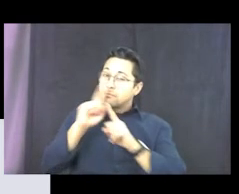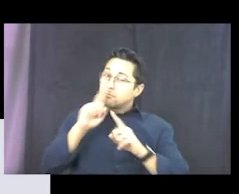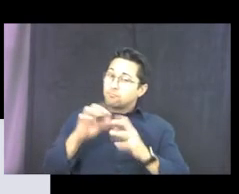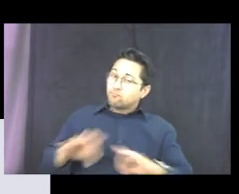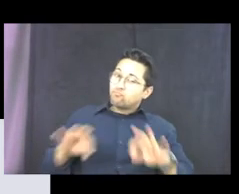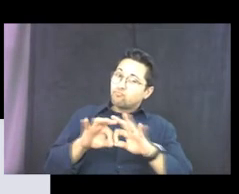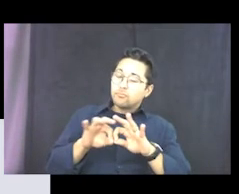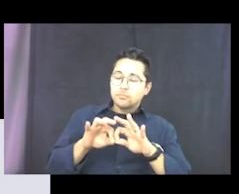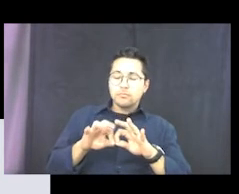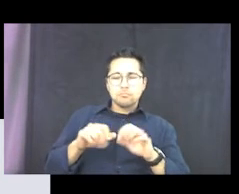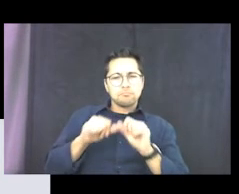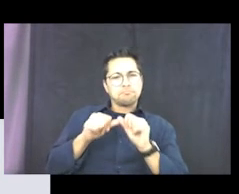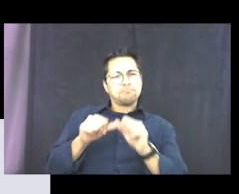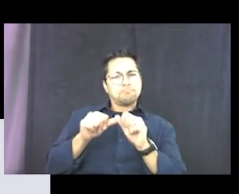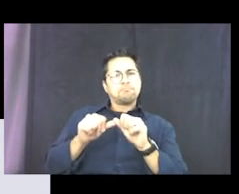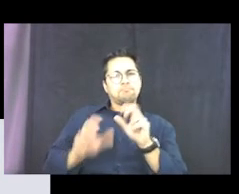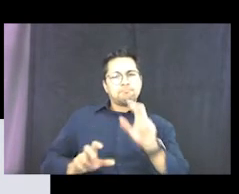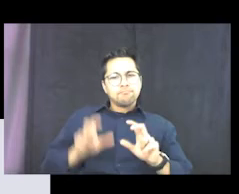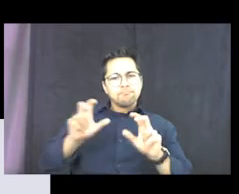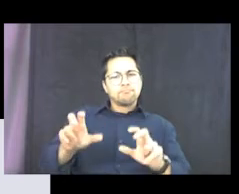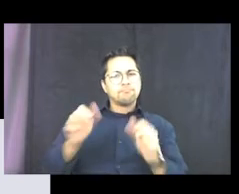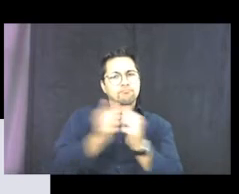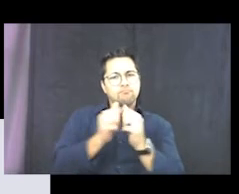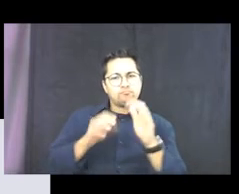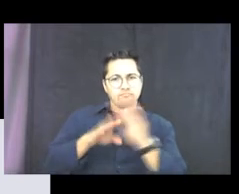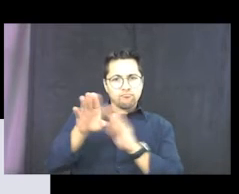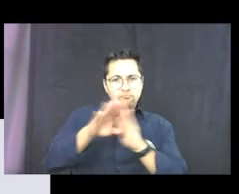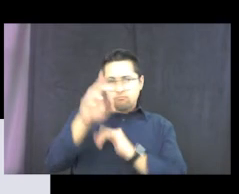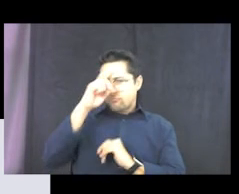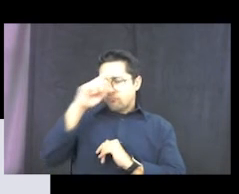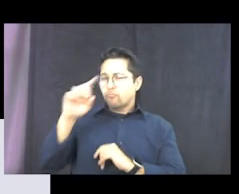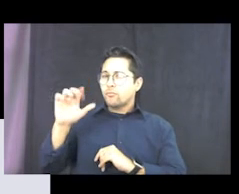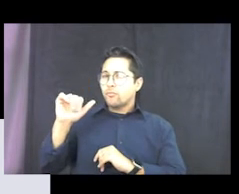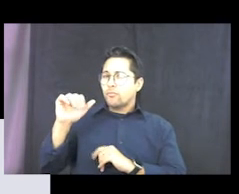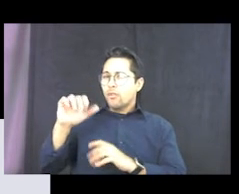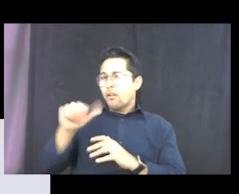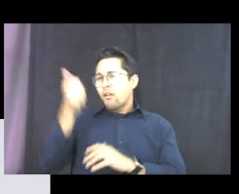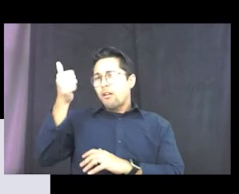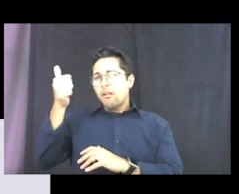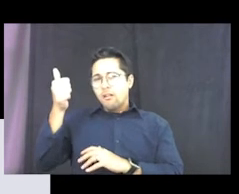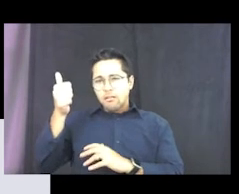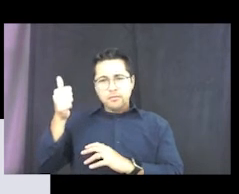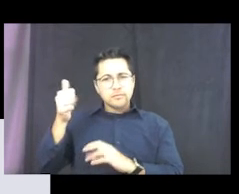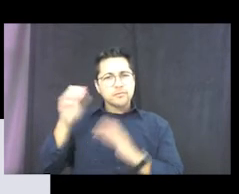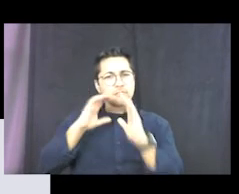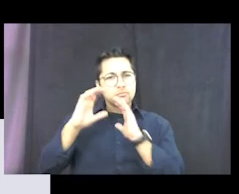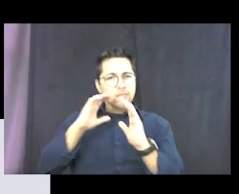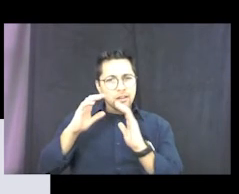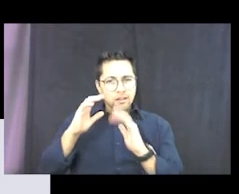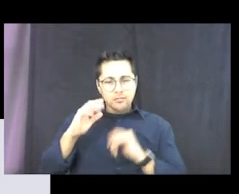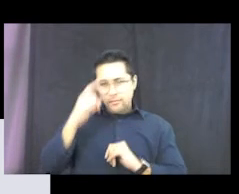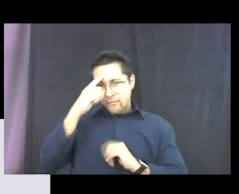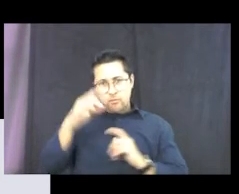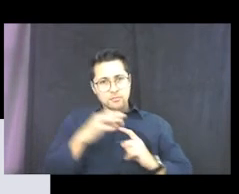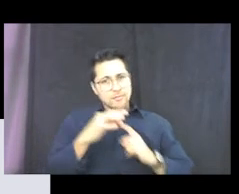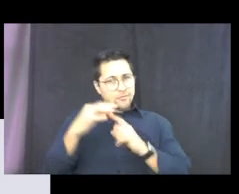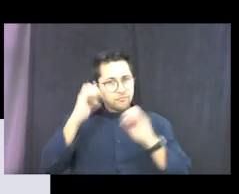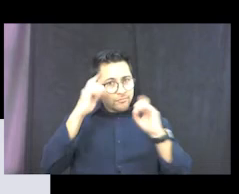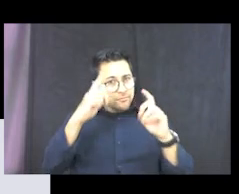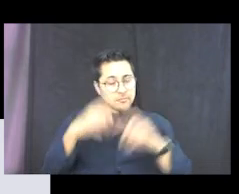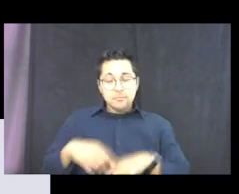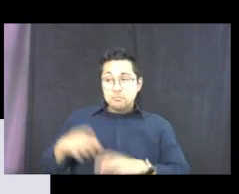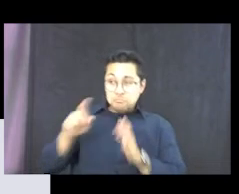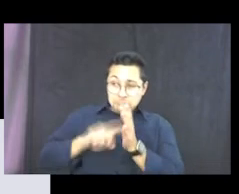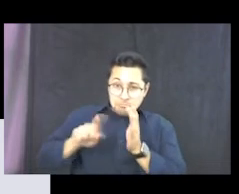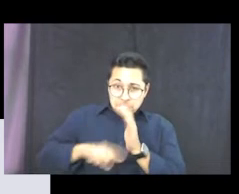to continue to invest in the development of alternative communication sources for special education. Research into